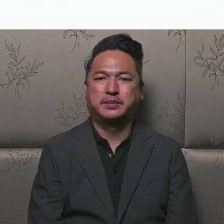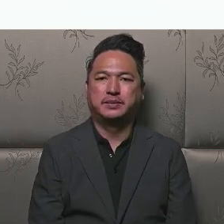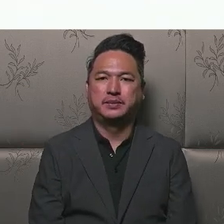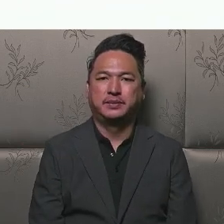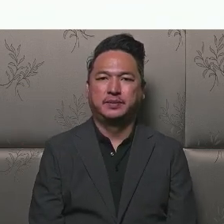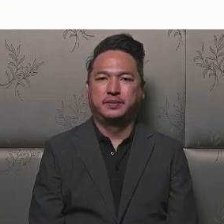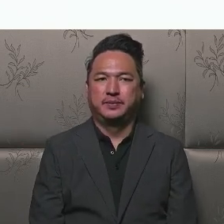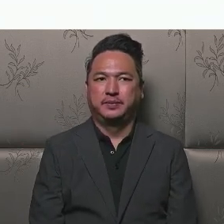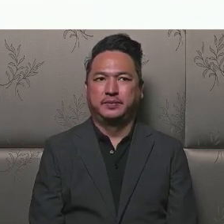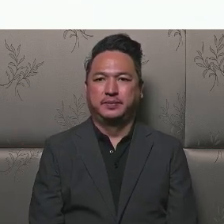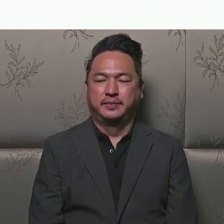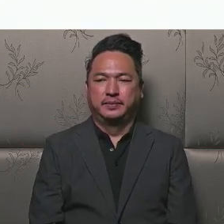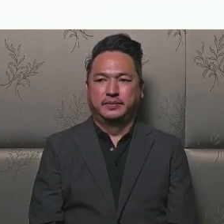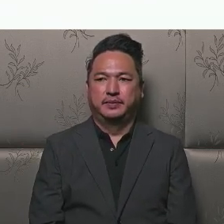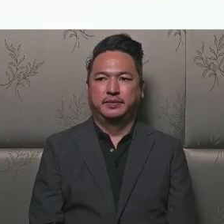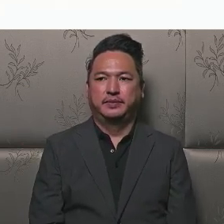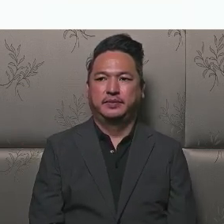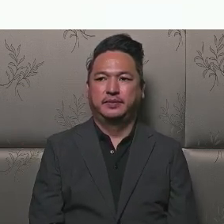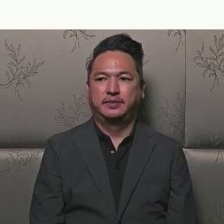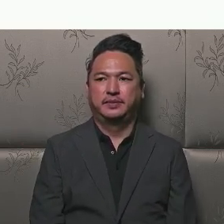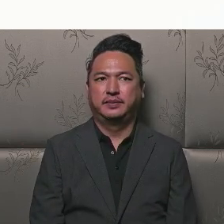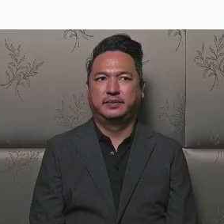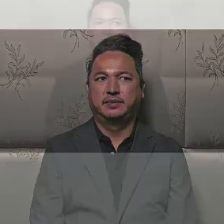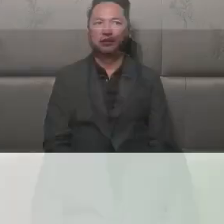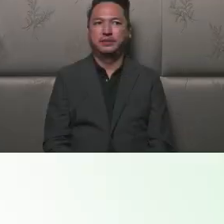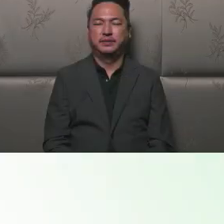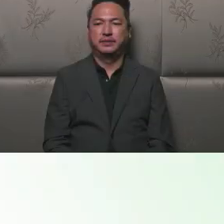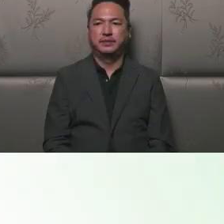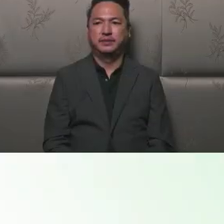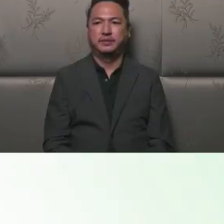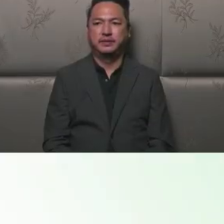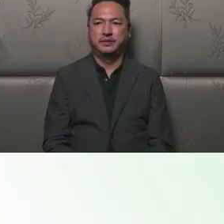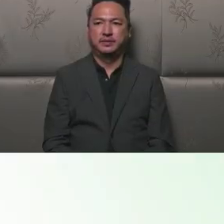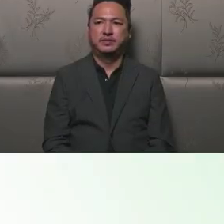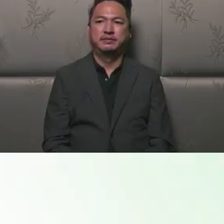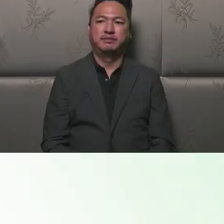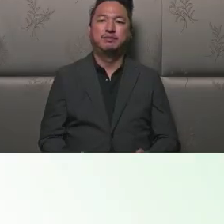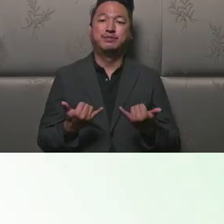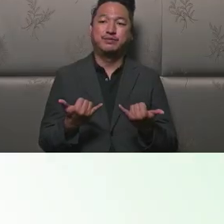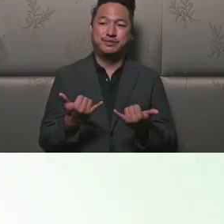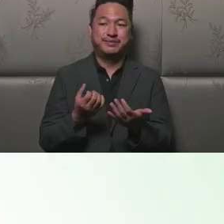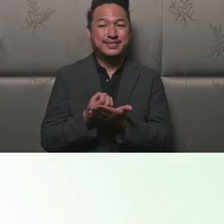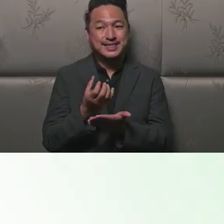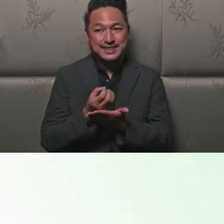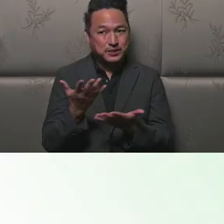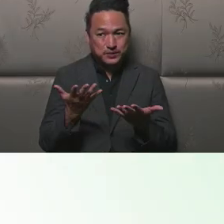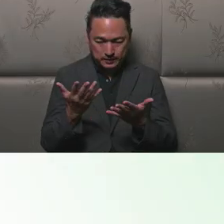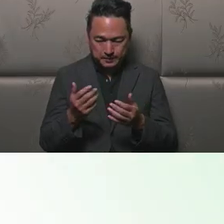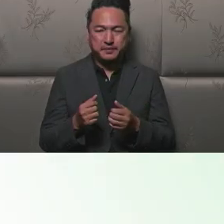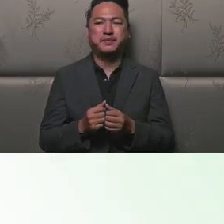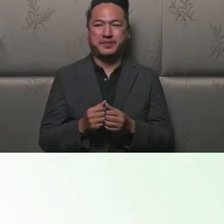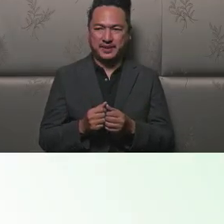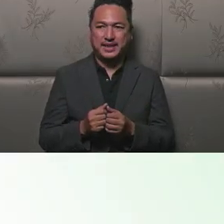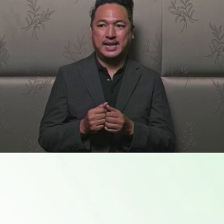I'm going to talk a little bit more about people, in particular refugees. And I think I was quite fortunate in